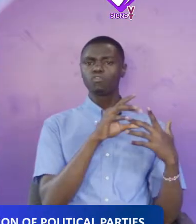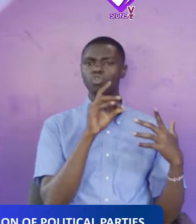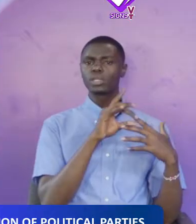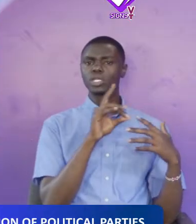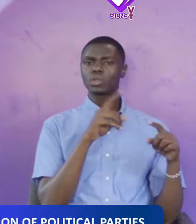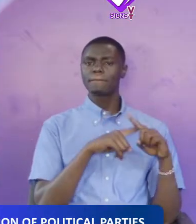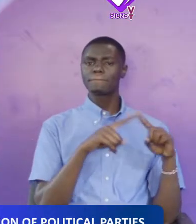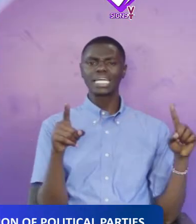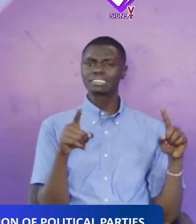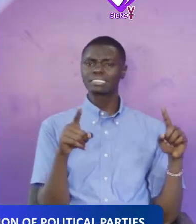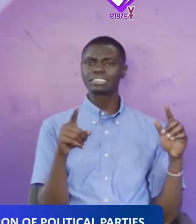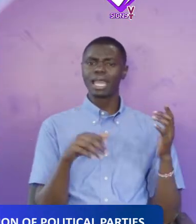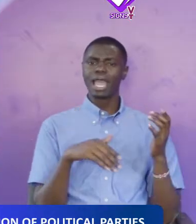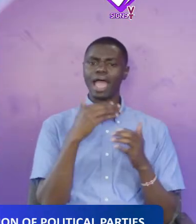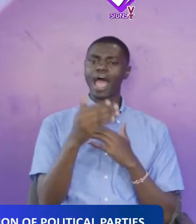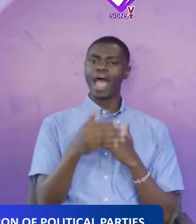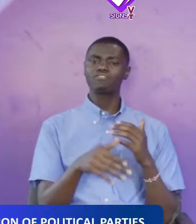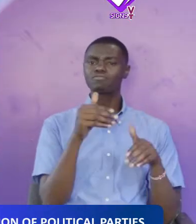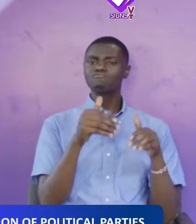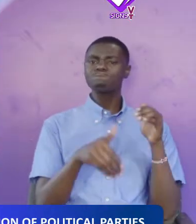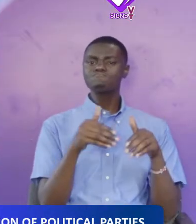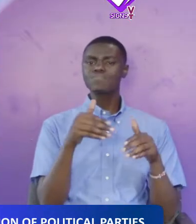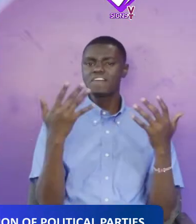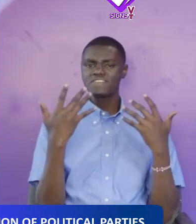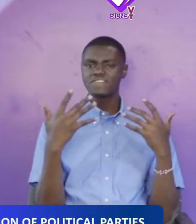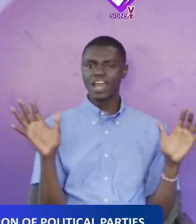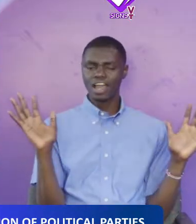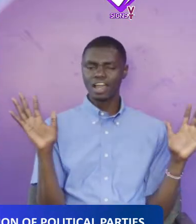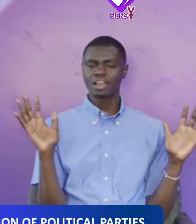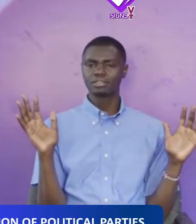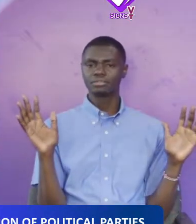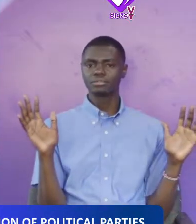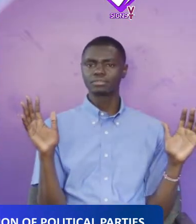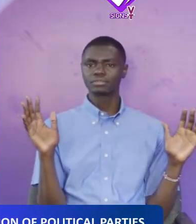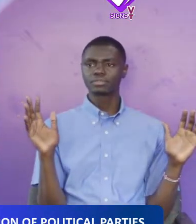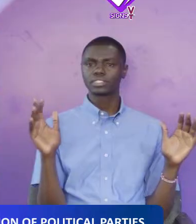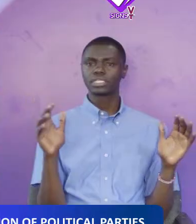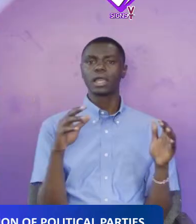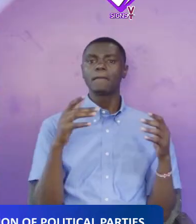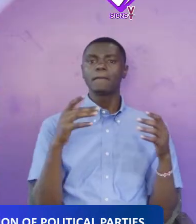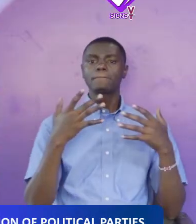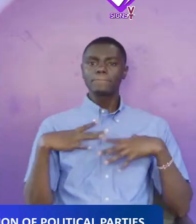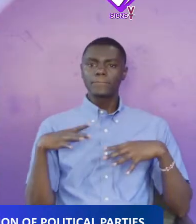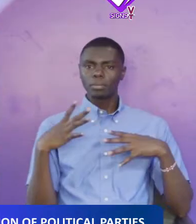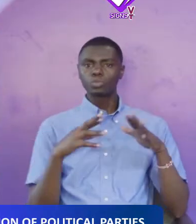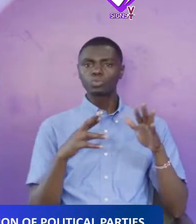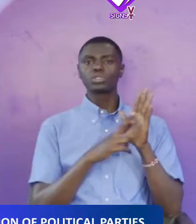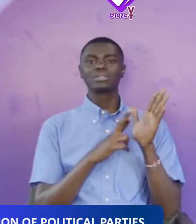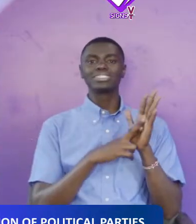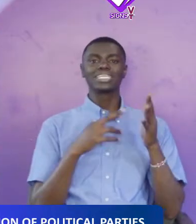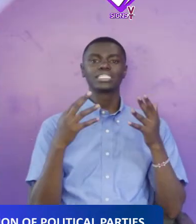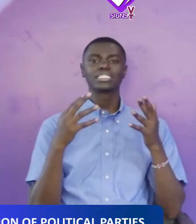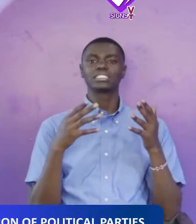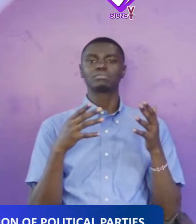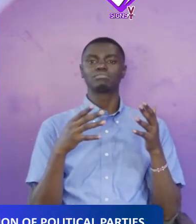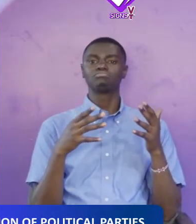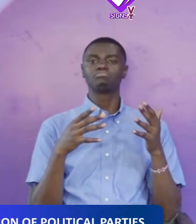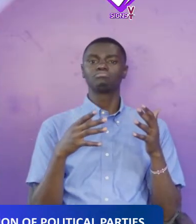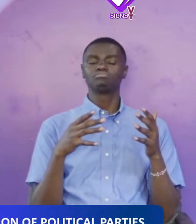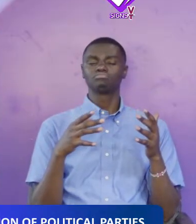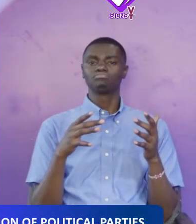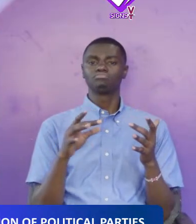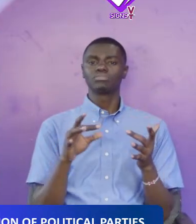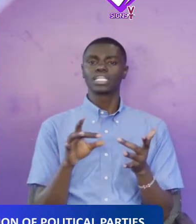now, how come after the election has concluded, there are no people to represent these special